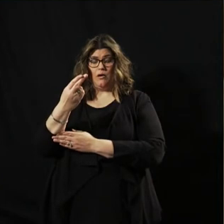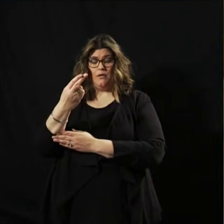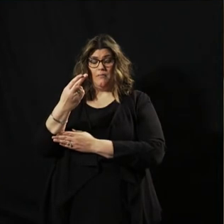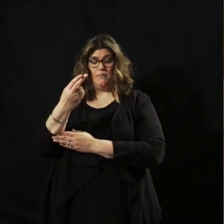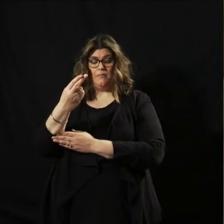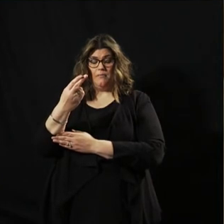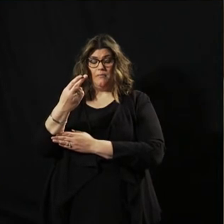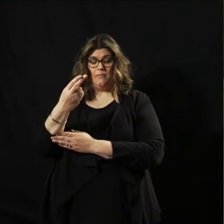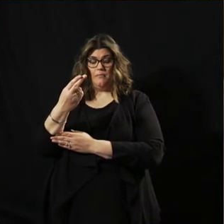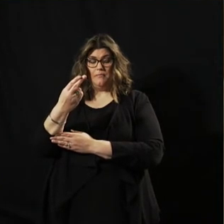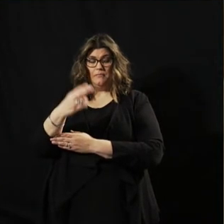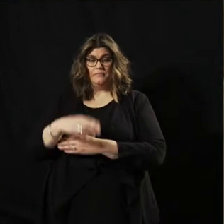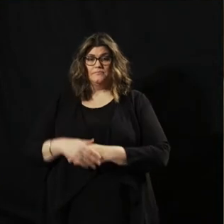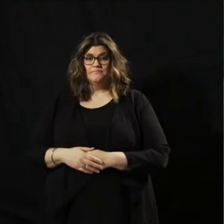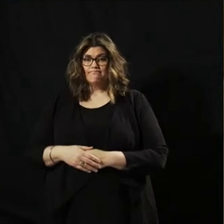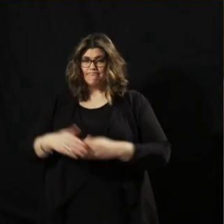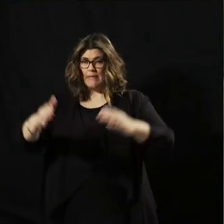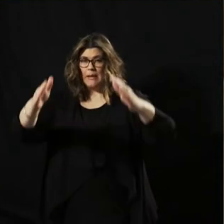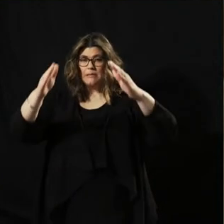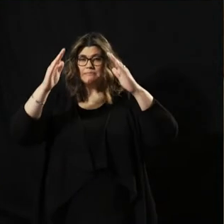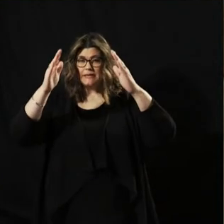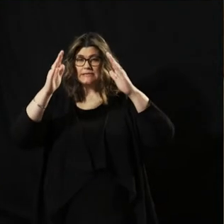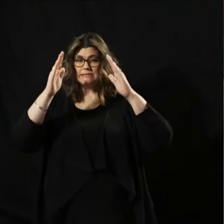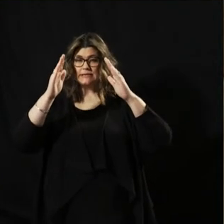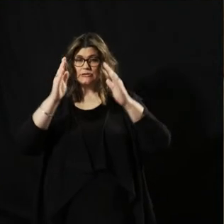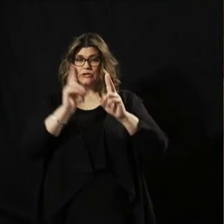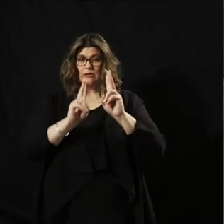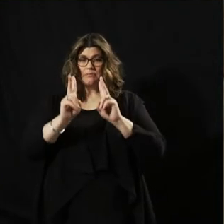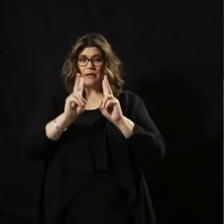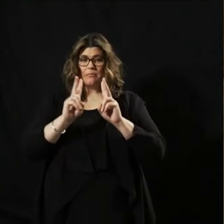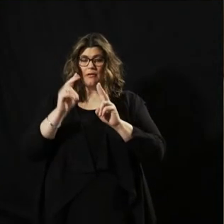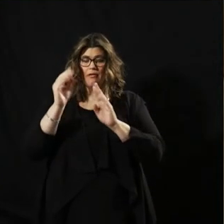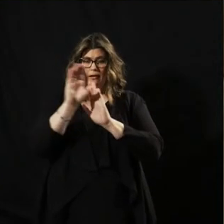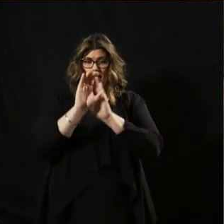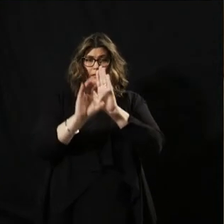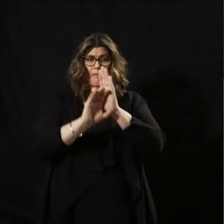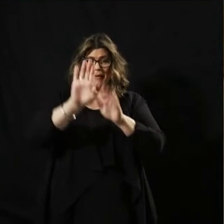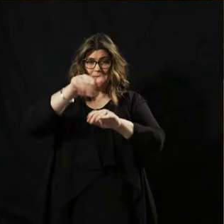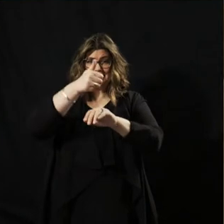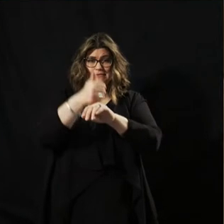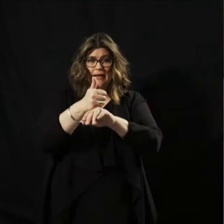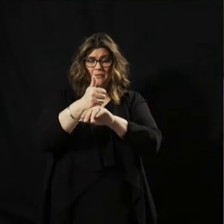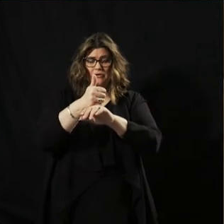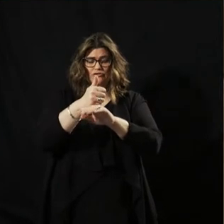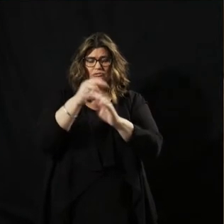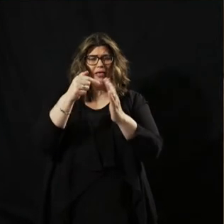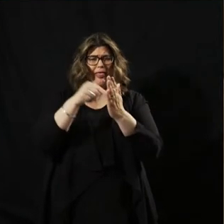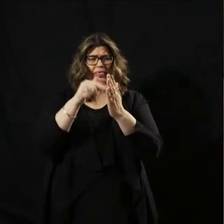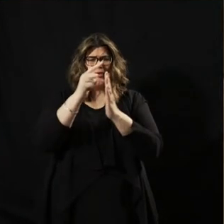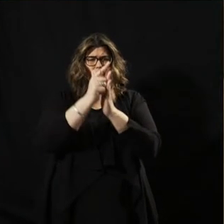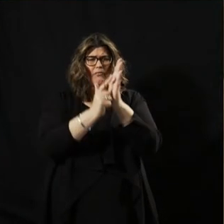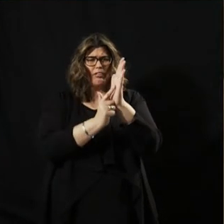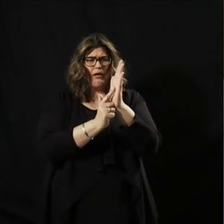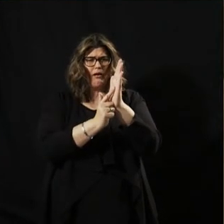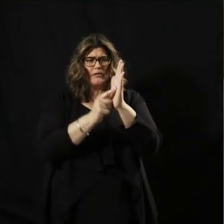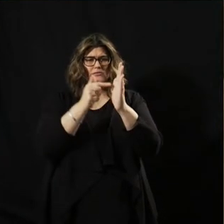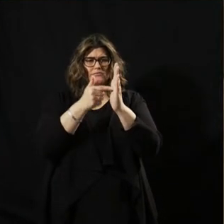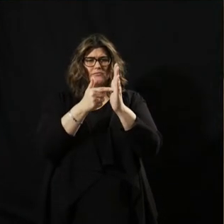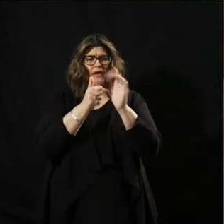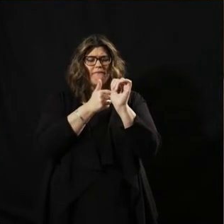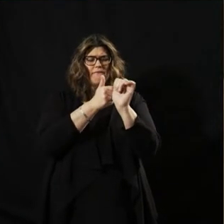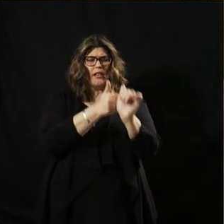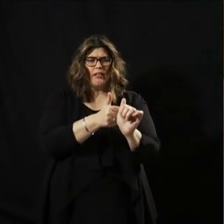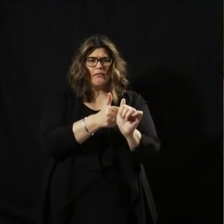Hear, O Israel, the commandments of life. Listen and know